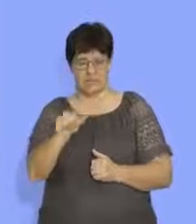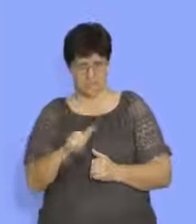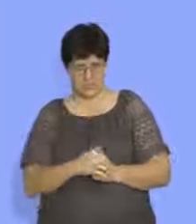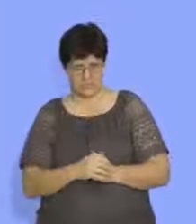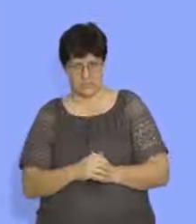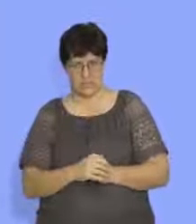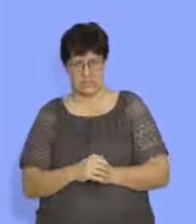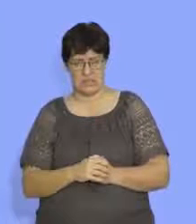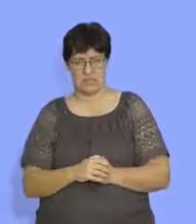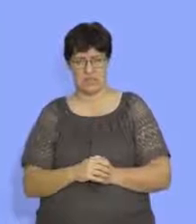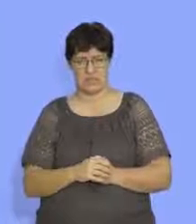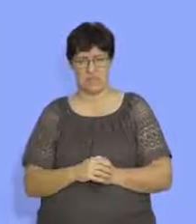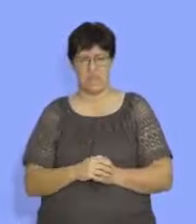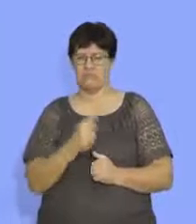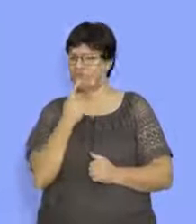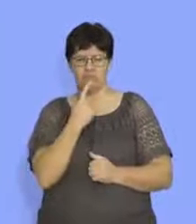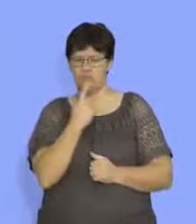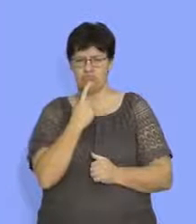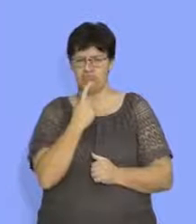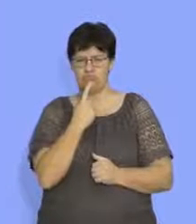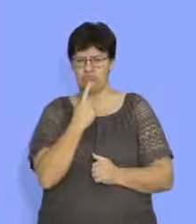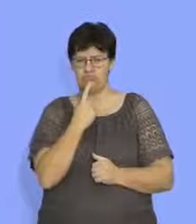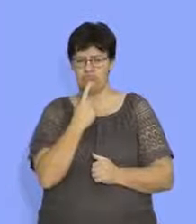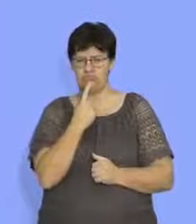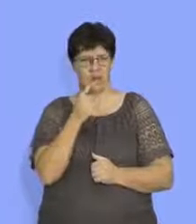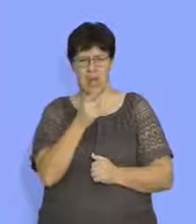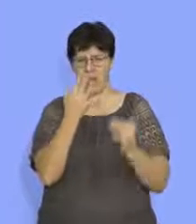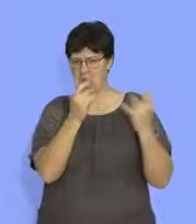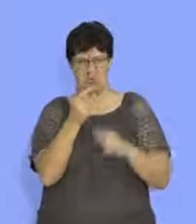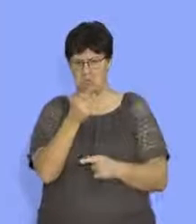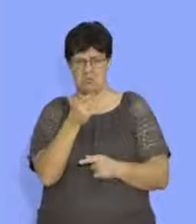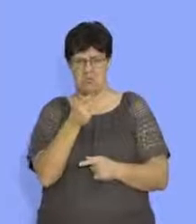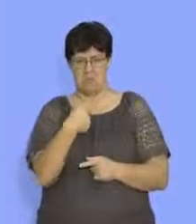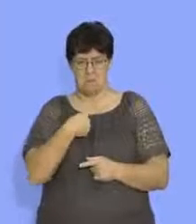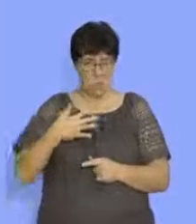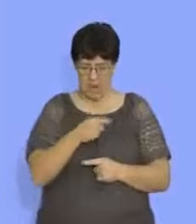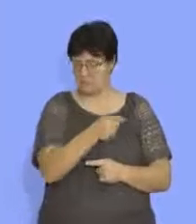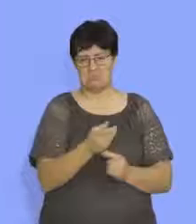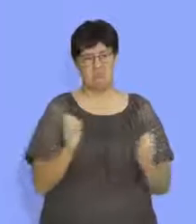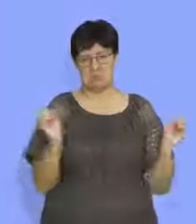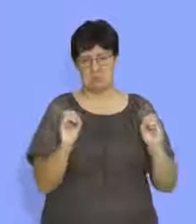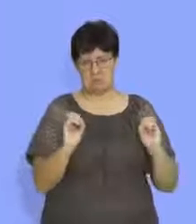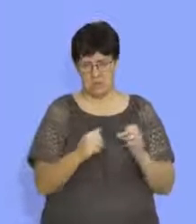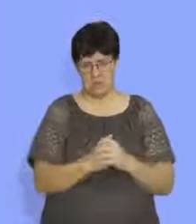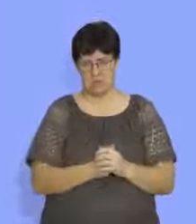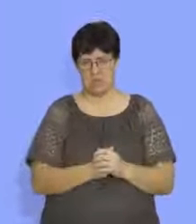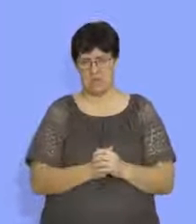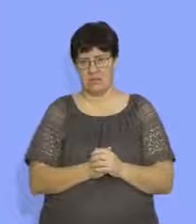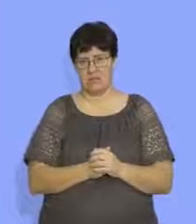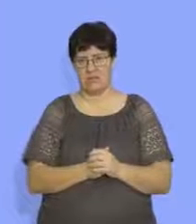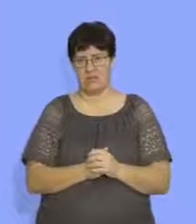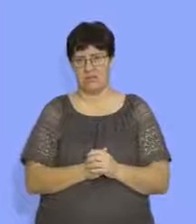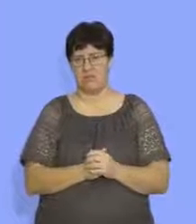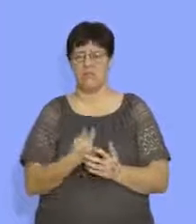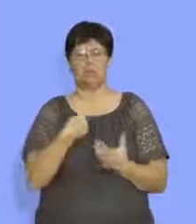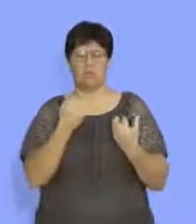3,306. So I think, okay, this calculator does not seem to have what I want us to talk about. So I'm just going to do